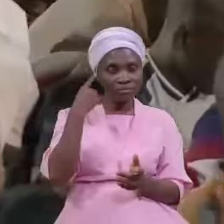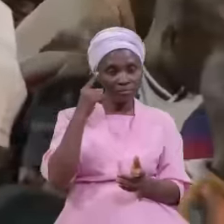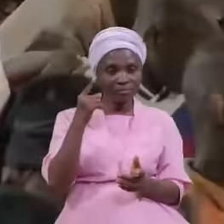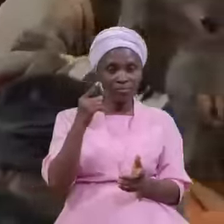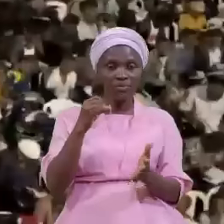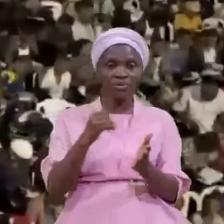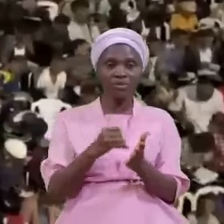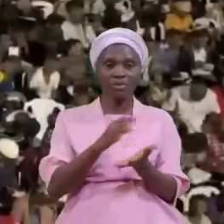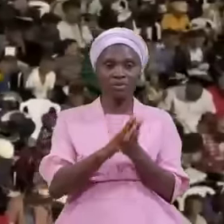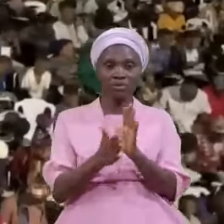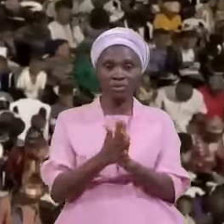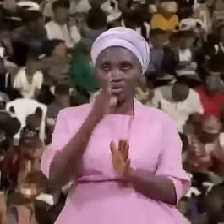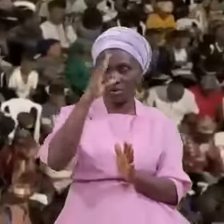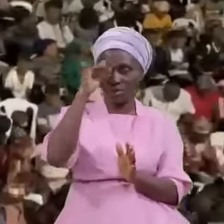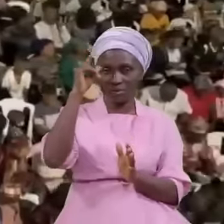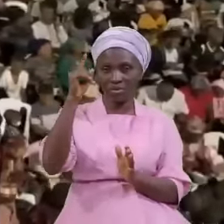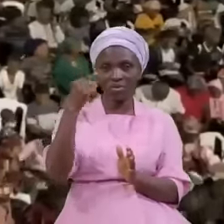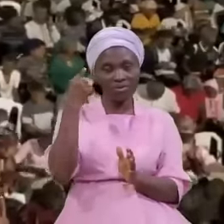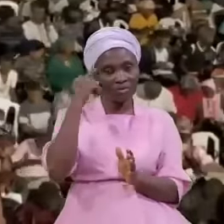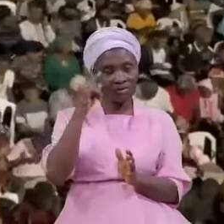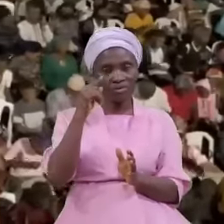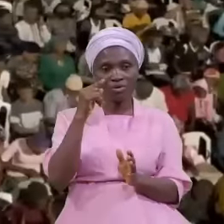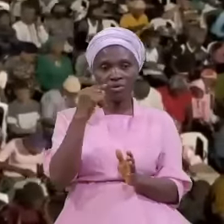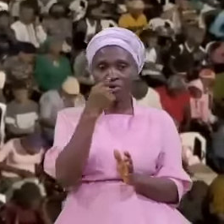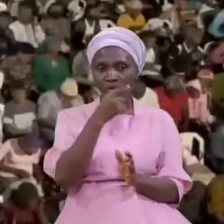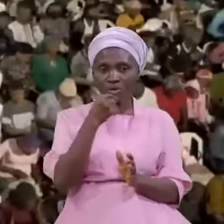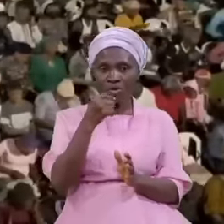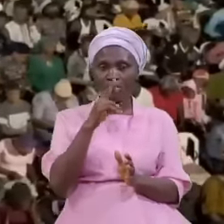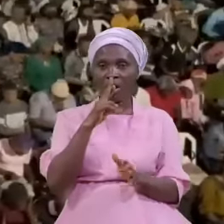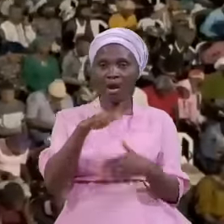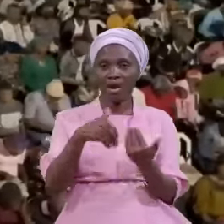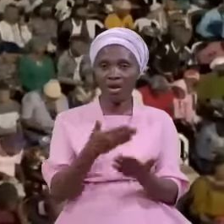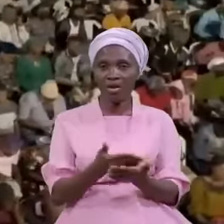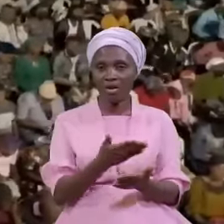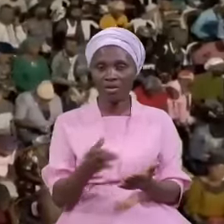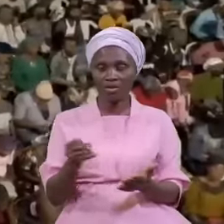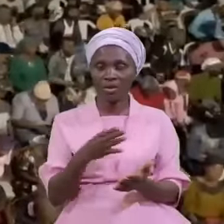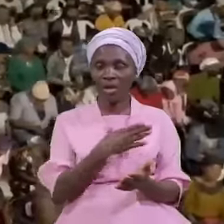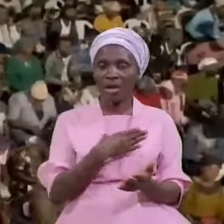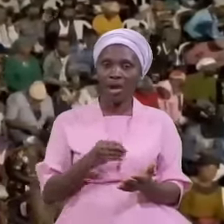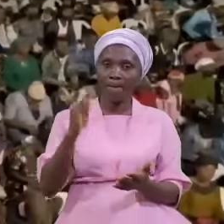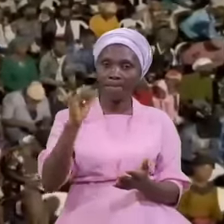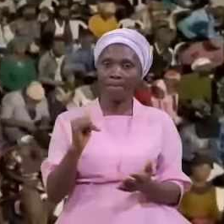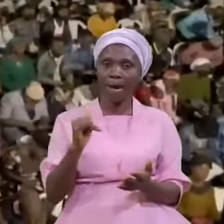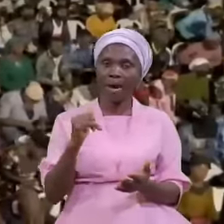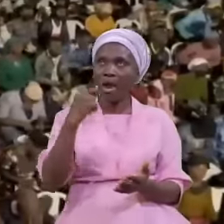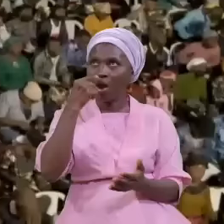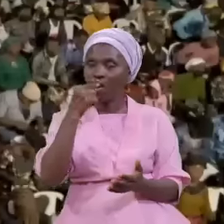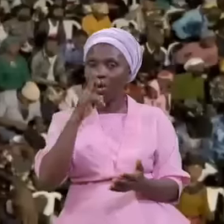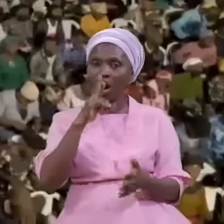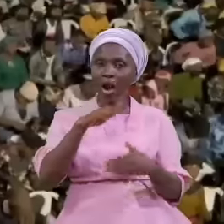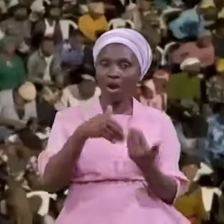for whom are all things, and by whom are all things, in